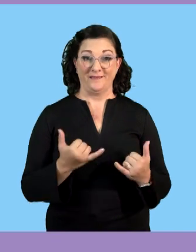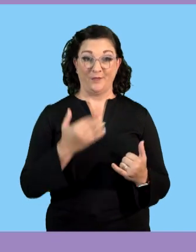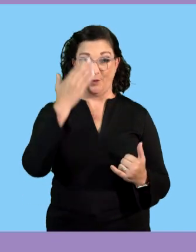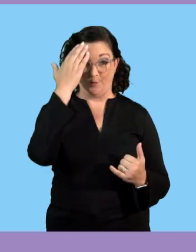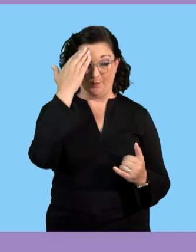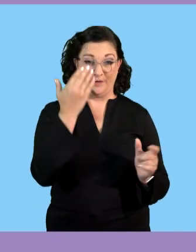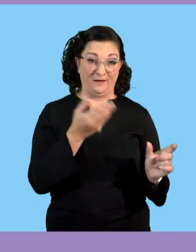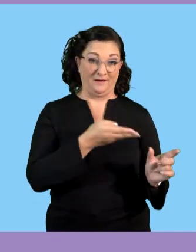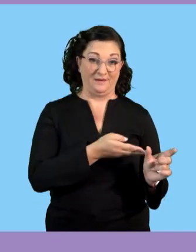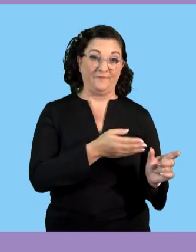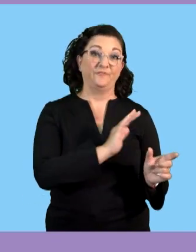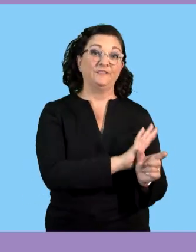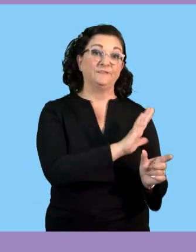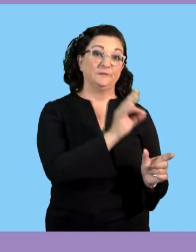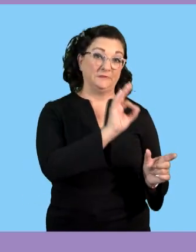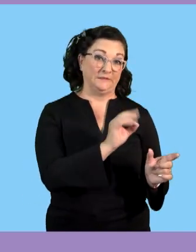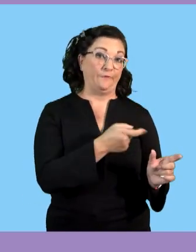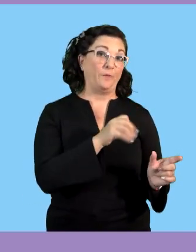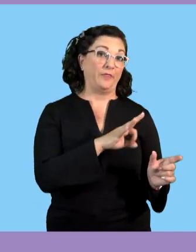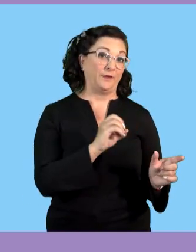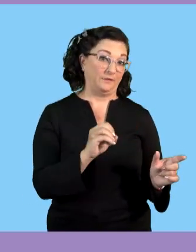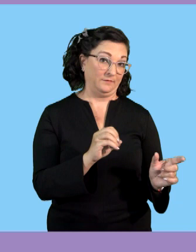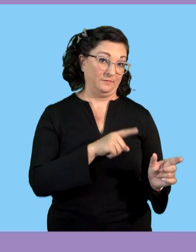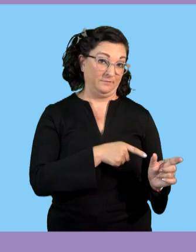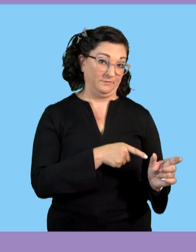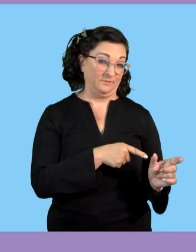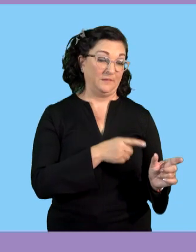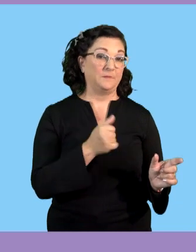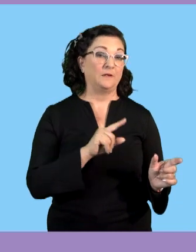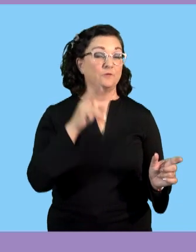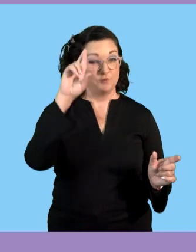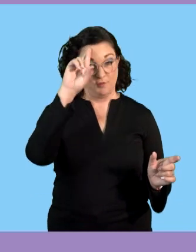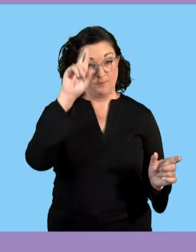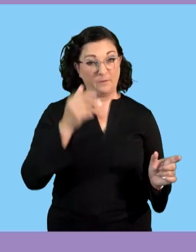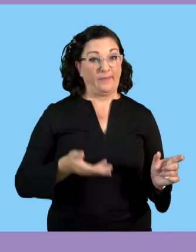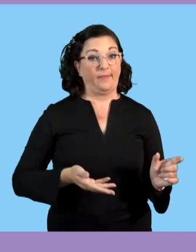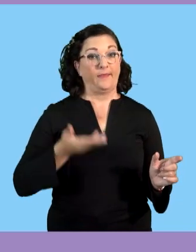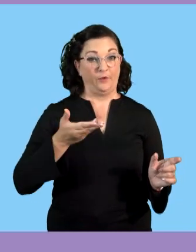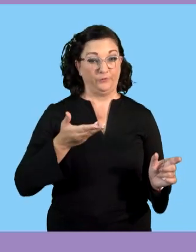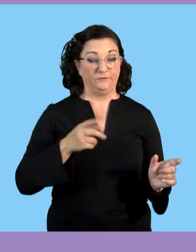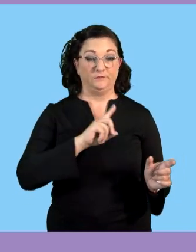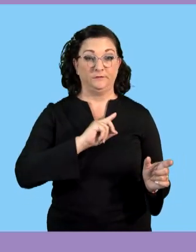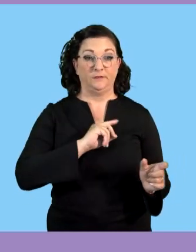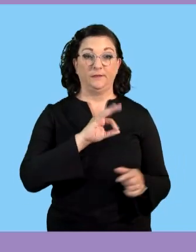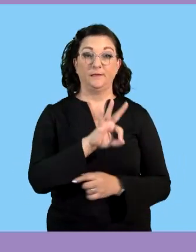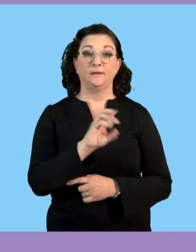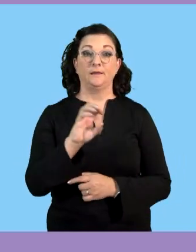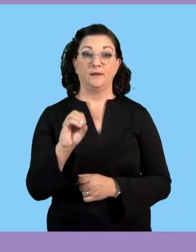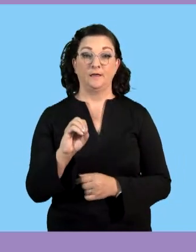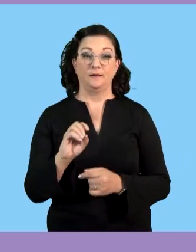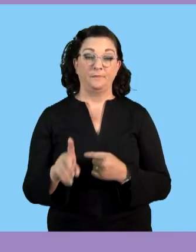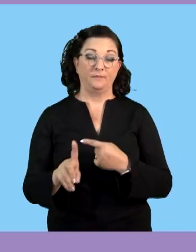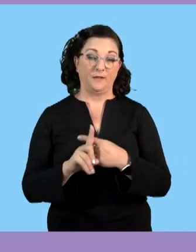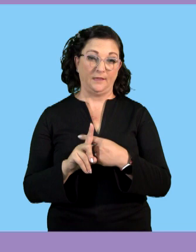And this is 15% of 300. Remember, we are increasing. So we're going to say